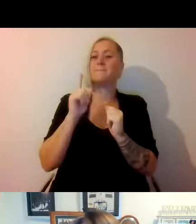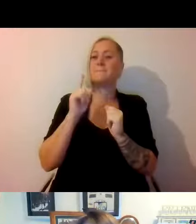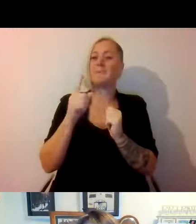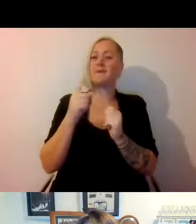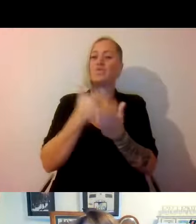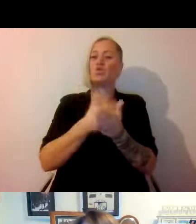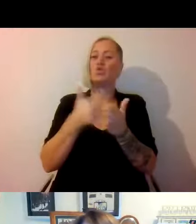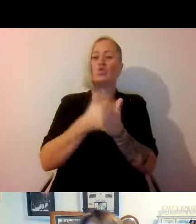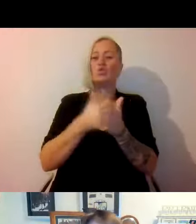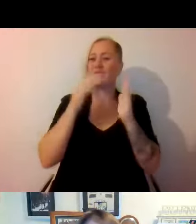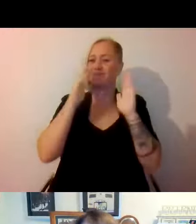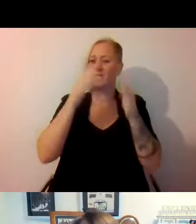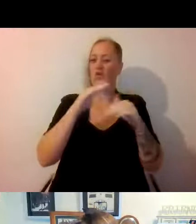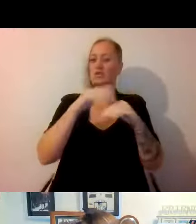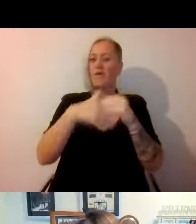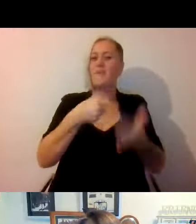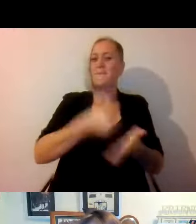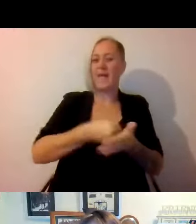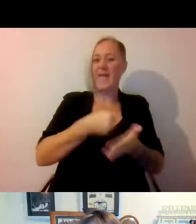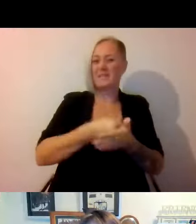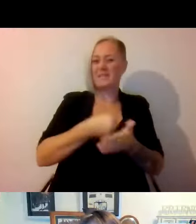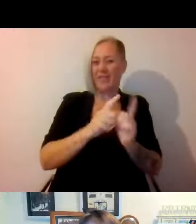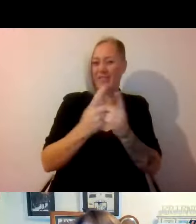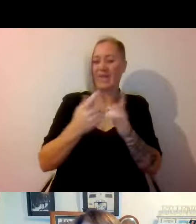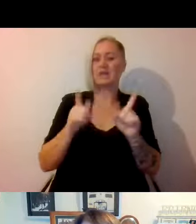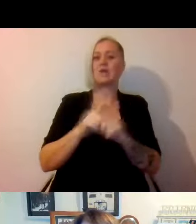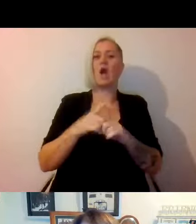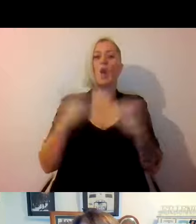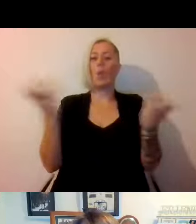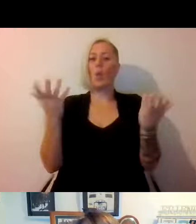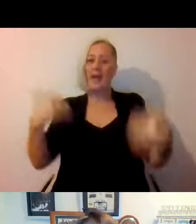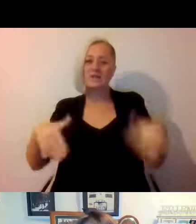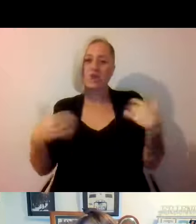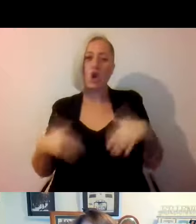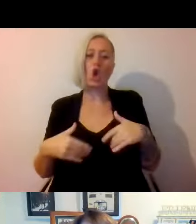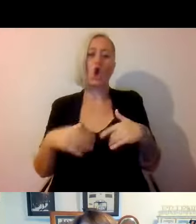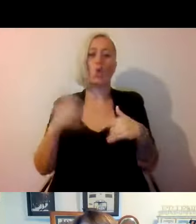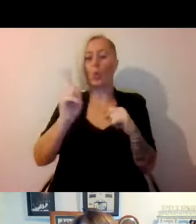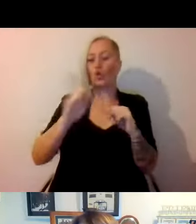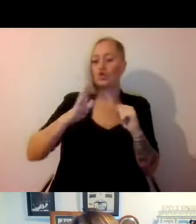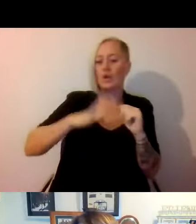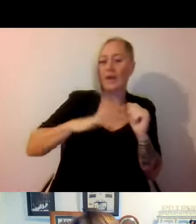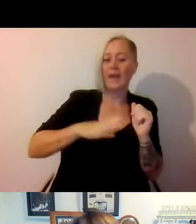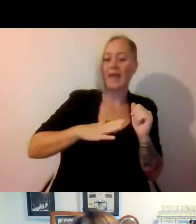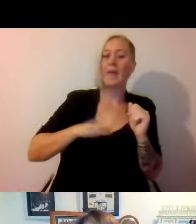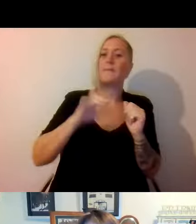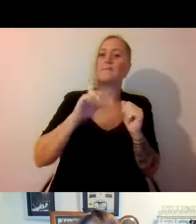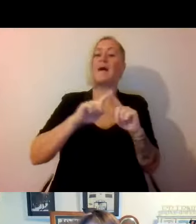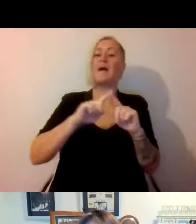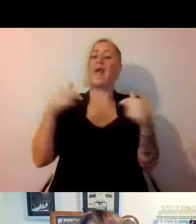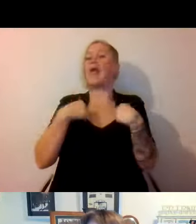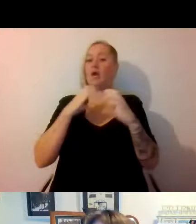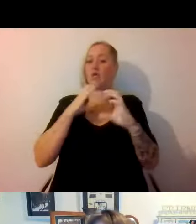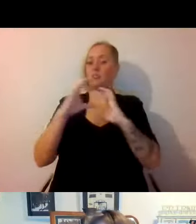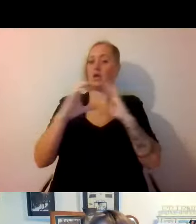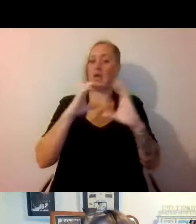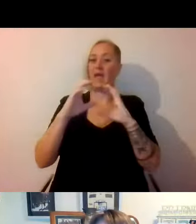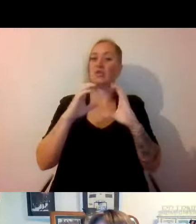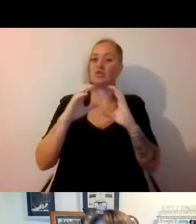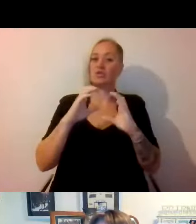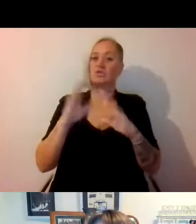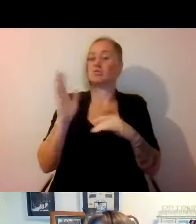those basics of where does it hurt and what do you need? But our communication is all